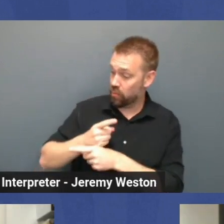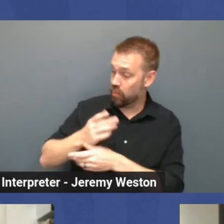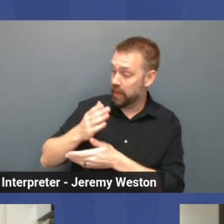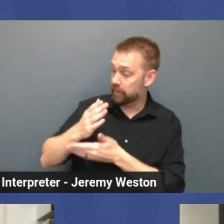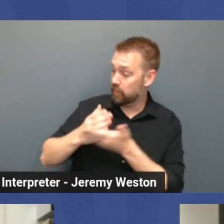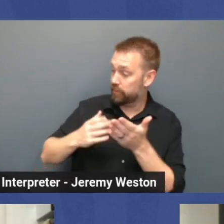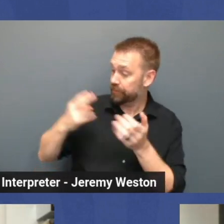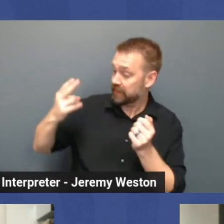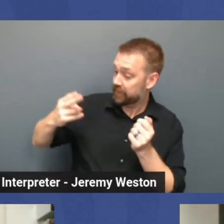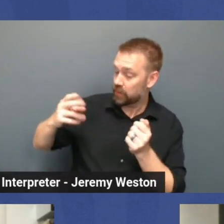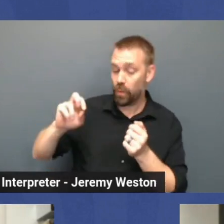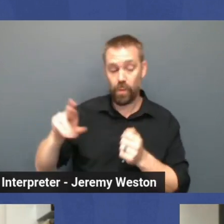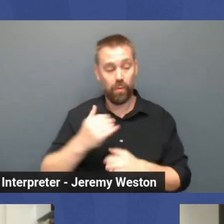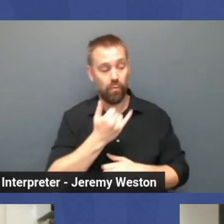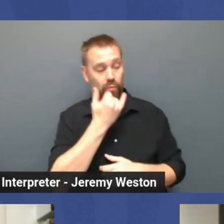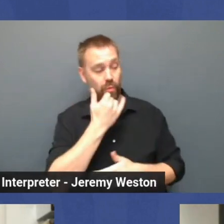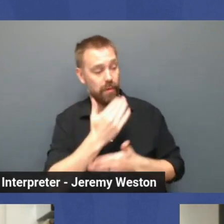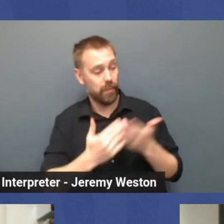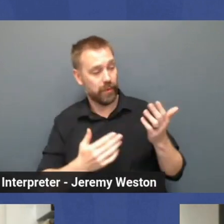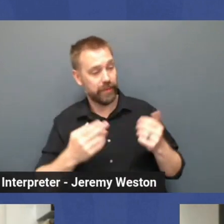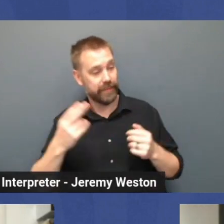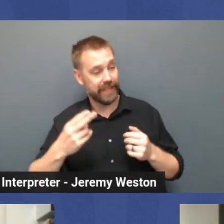the wrong side?